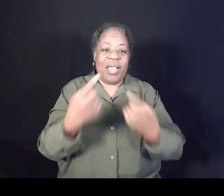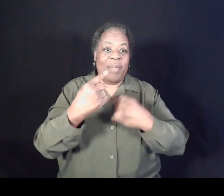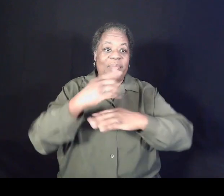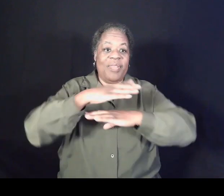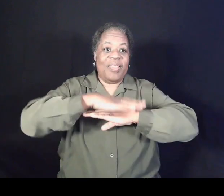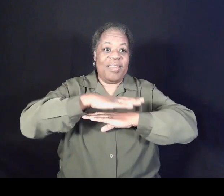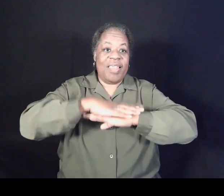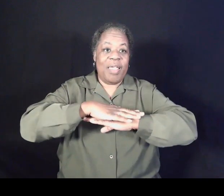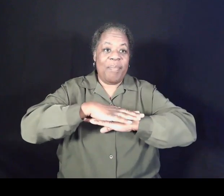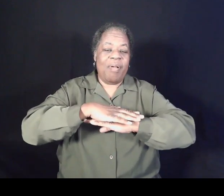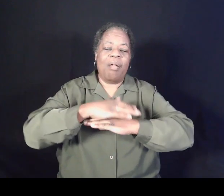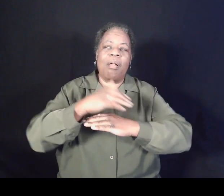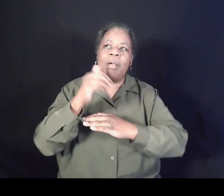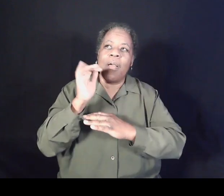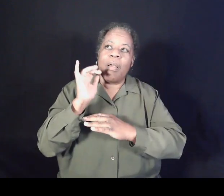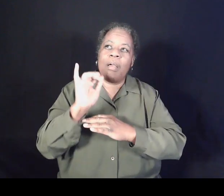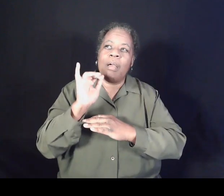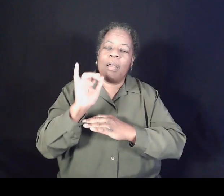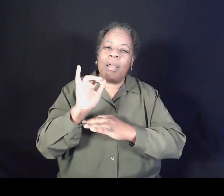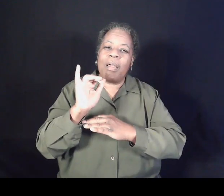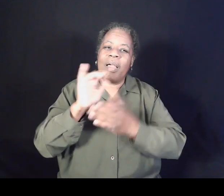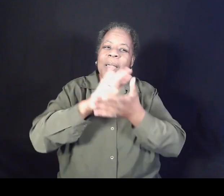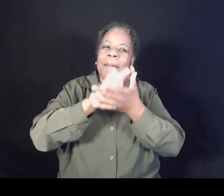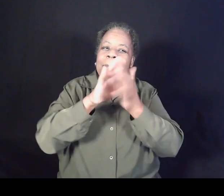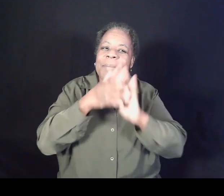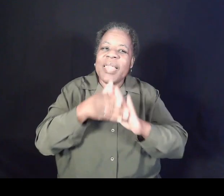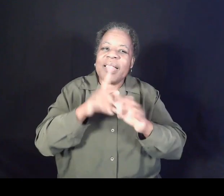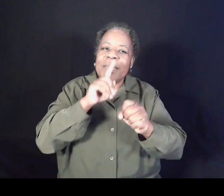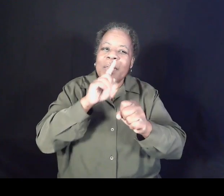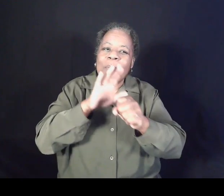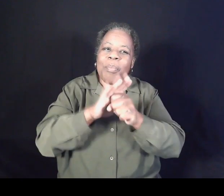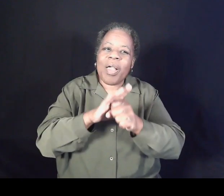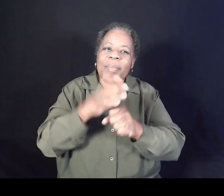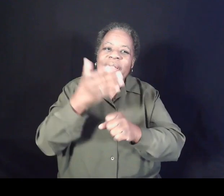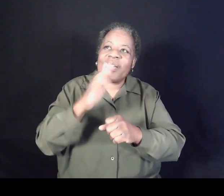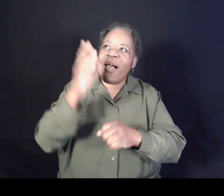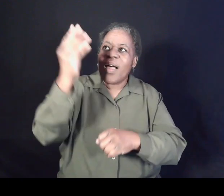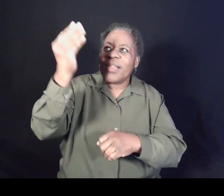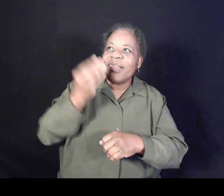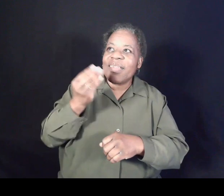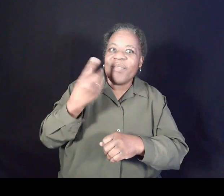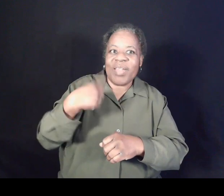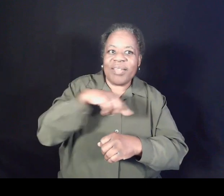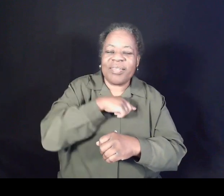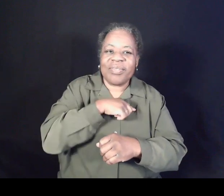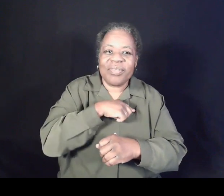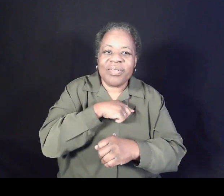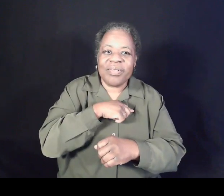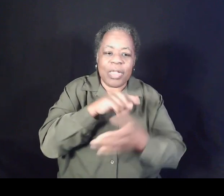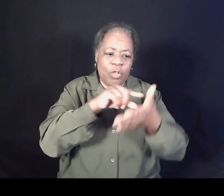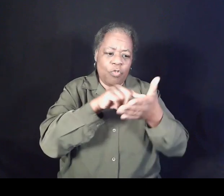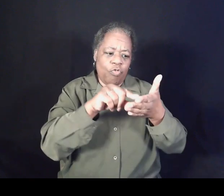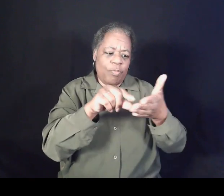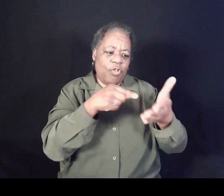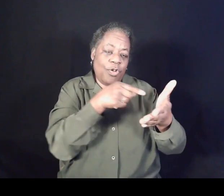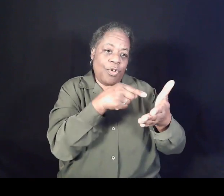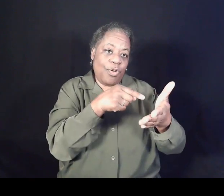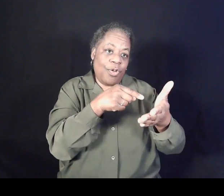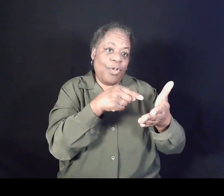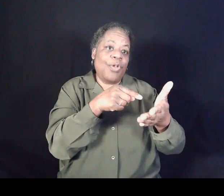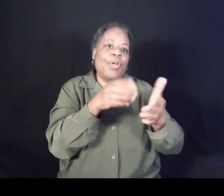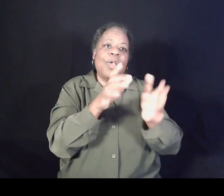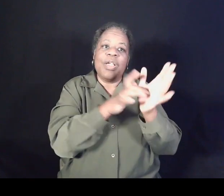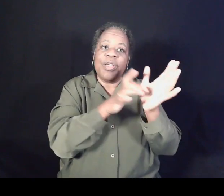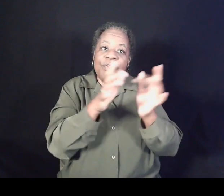are reminded of the peace and the promise that God has given us. The scripture tells us on the night in which he was